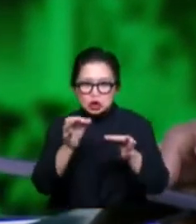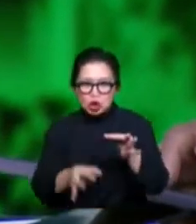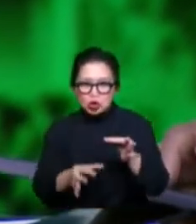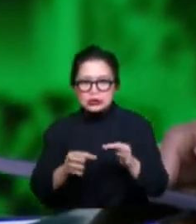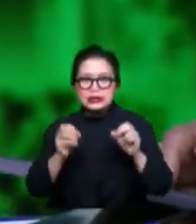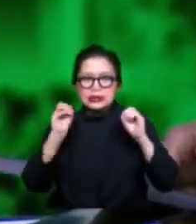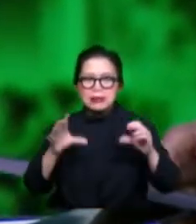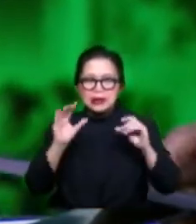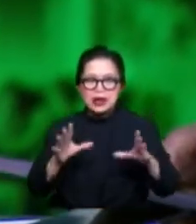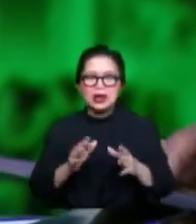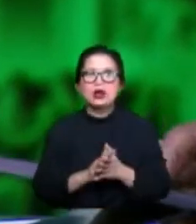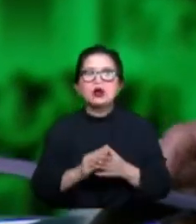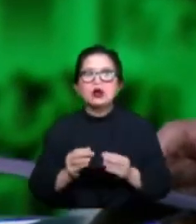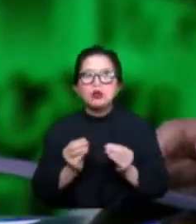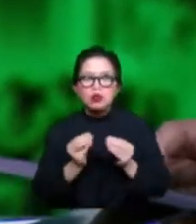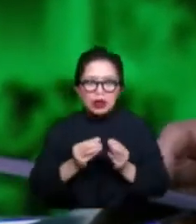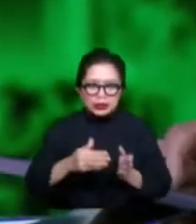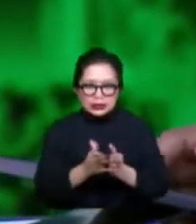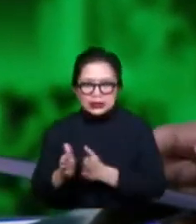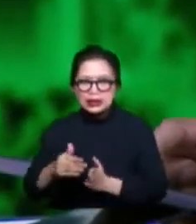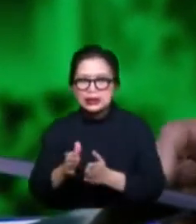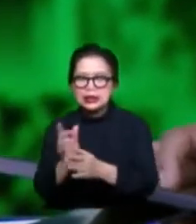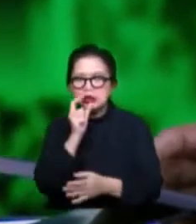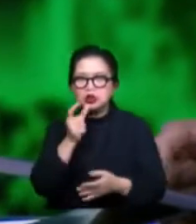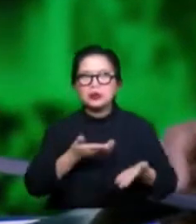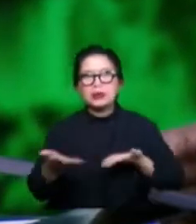City. We will talk more about that in the